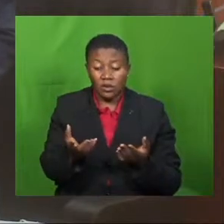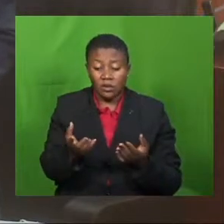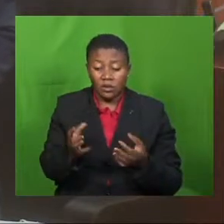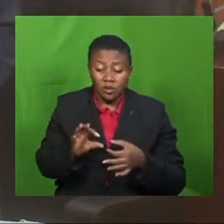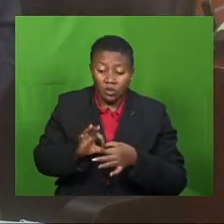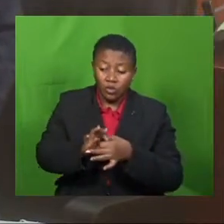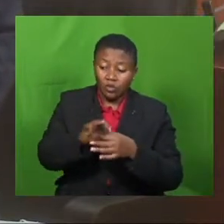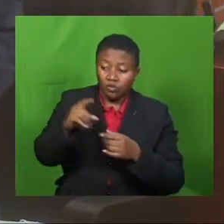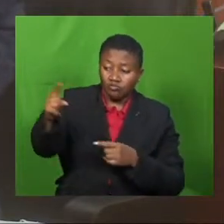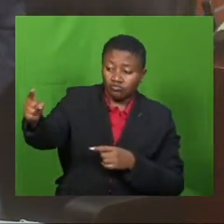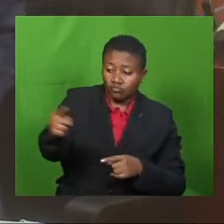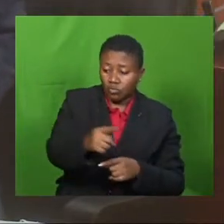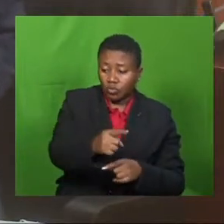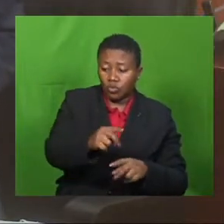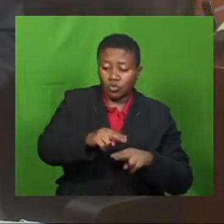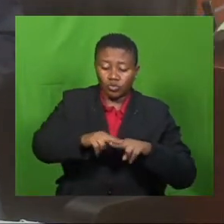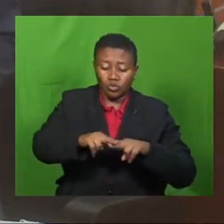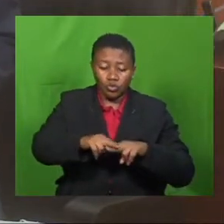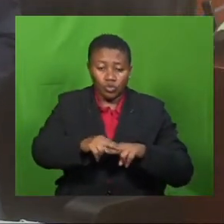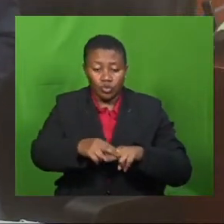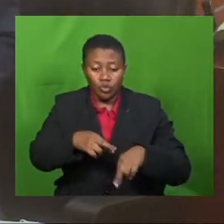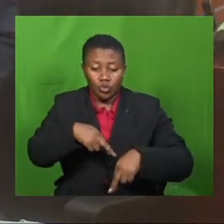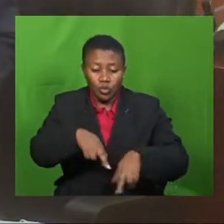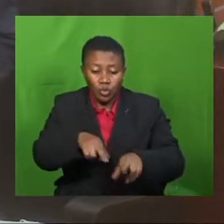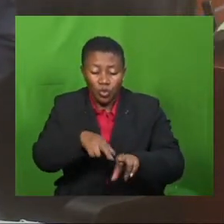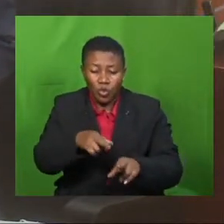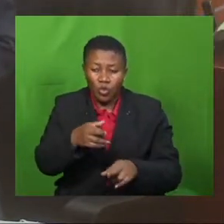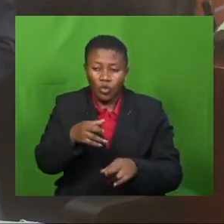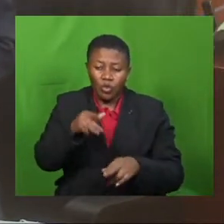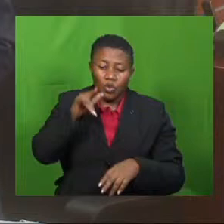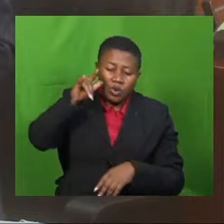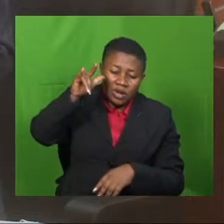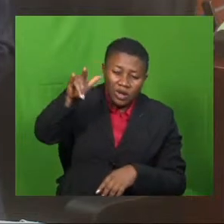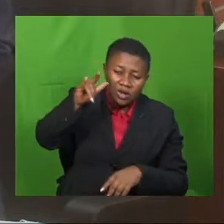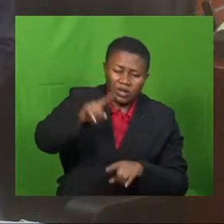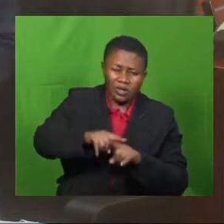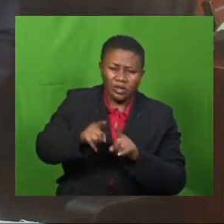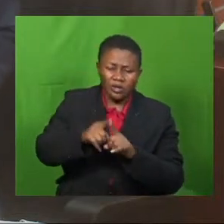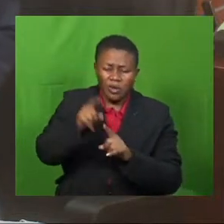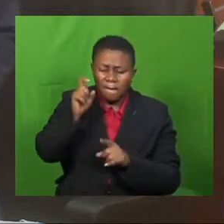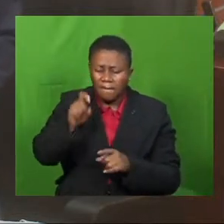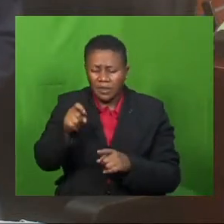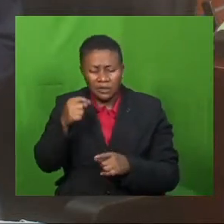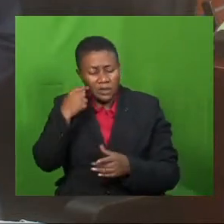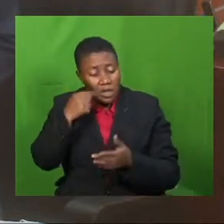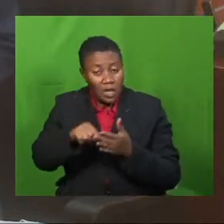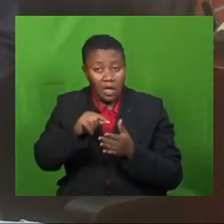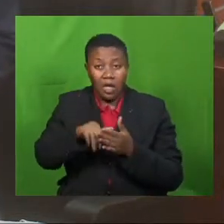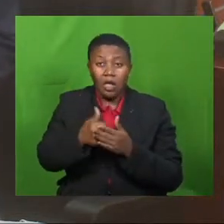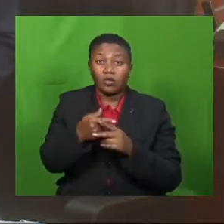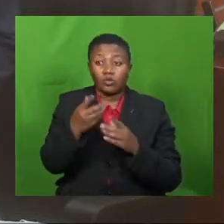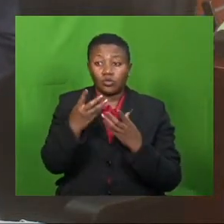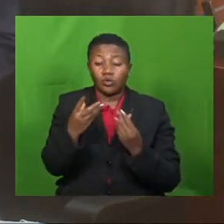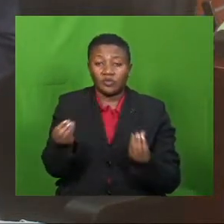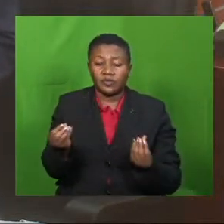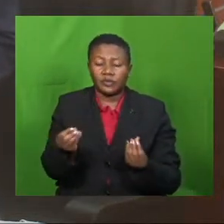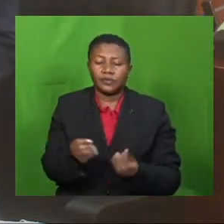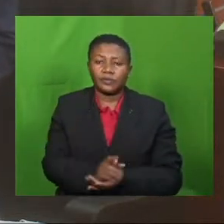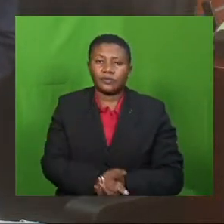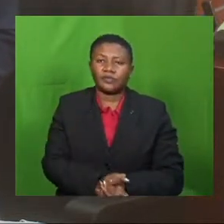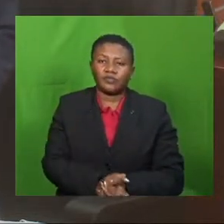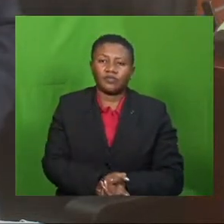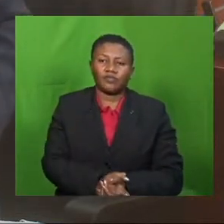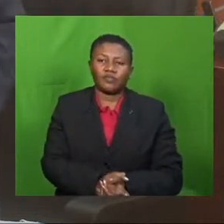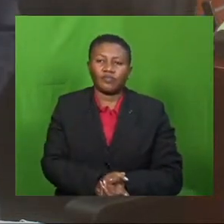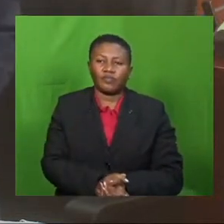Interconnectivity in respect of rail, road, air transport have to be addressed simultaneously, and parliaments have to lead the way.